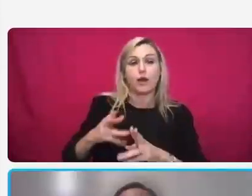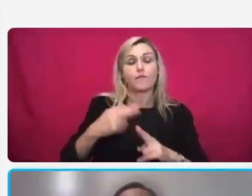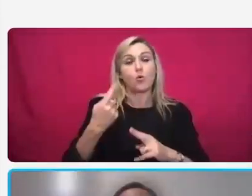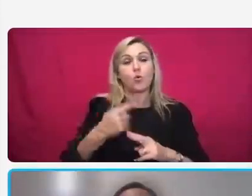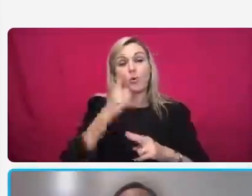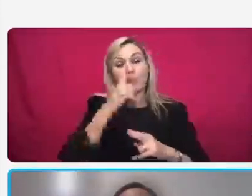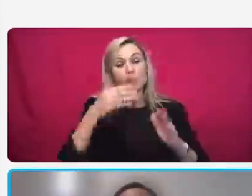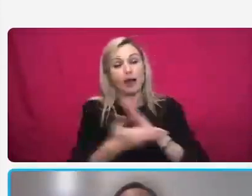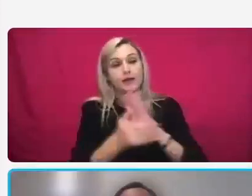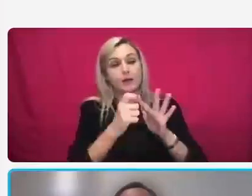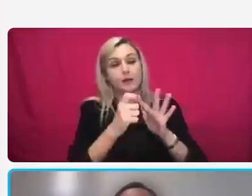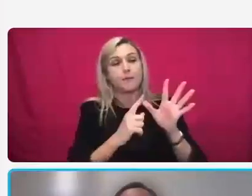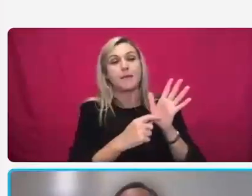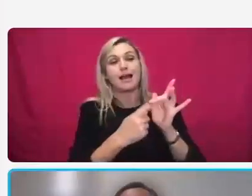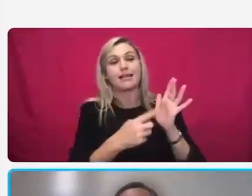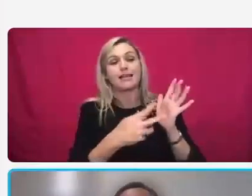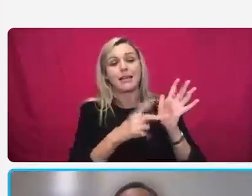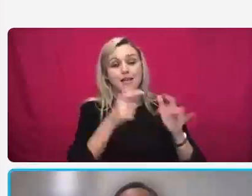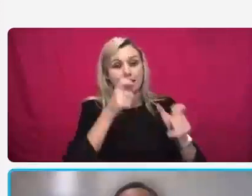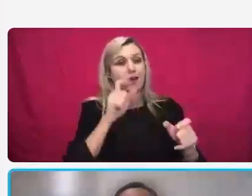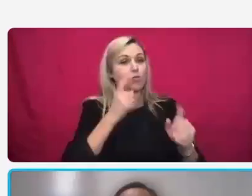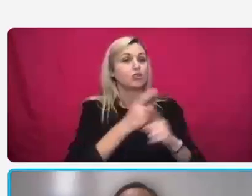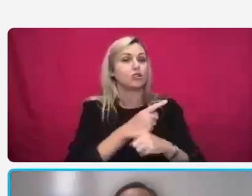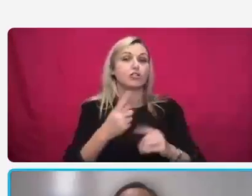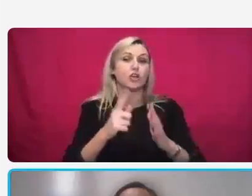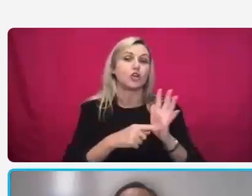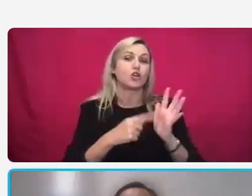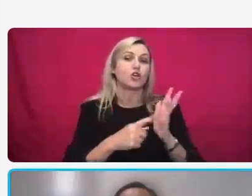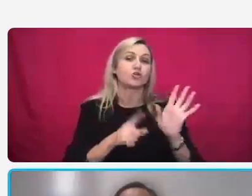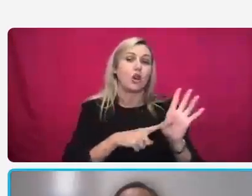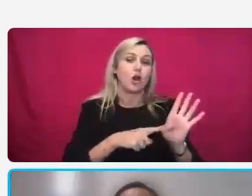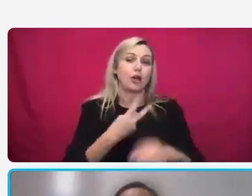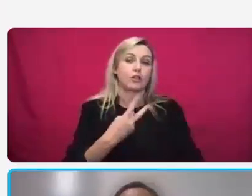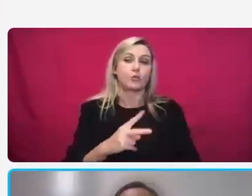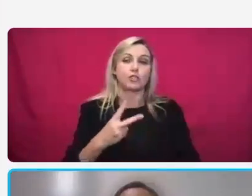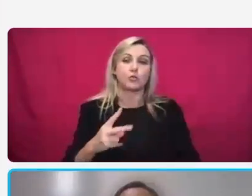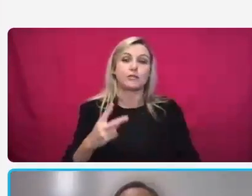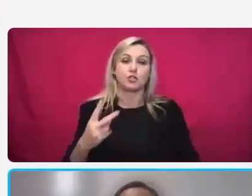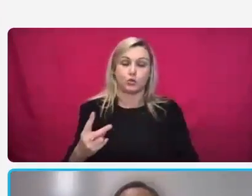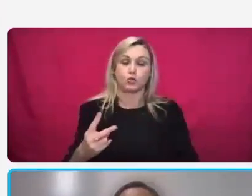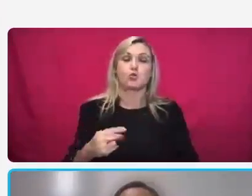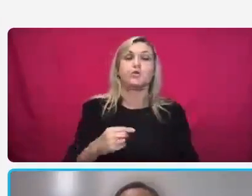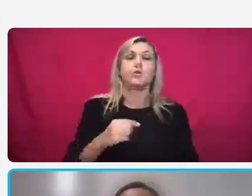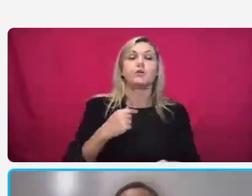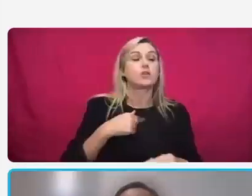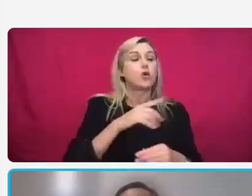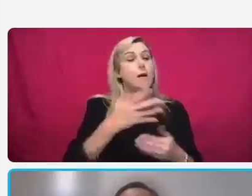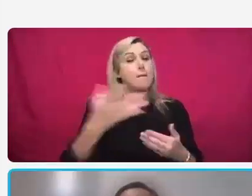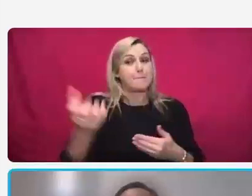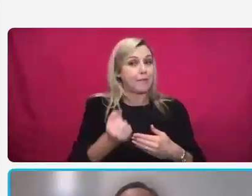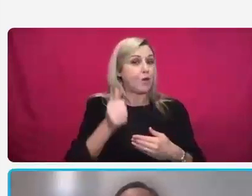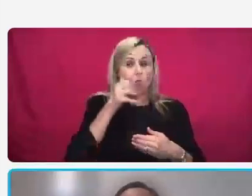recipients will change in July 2022. So while there'll be no initial impact on payments, changes are